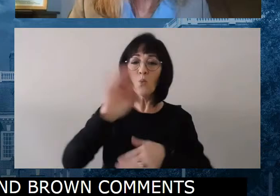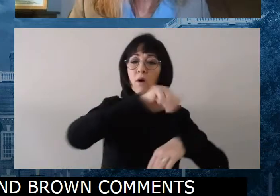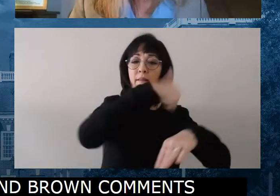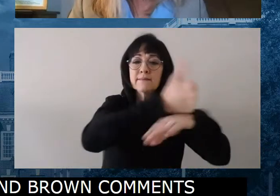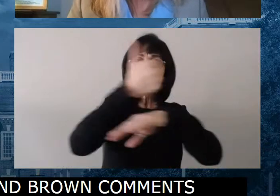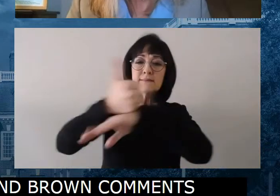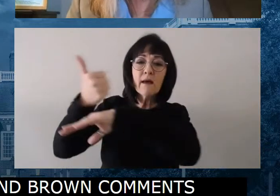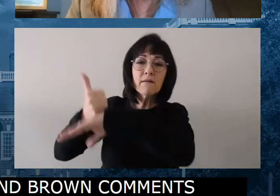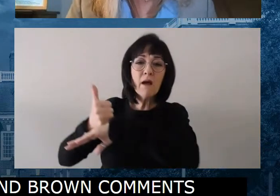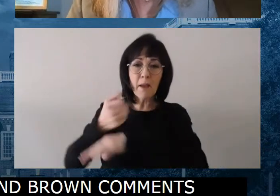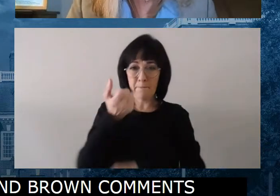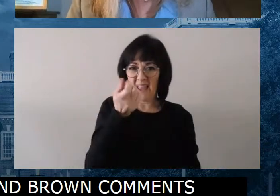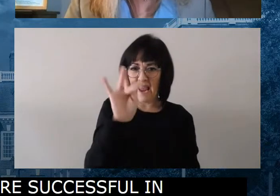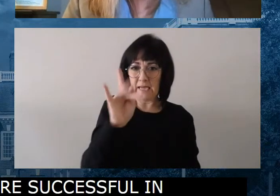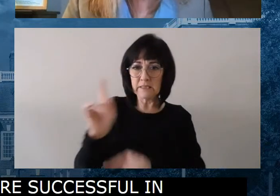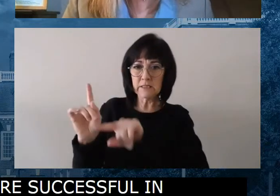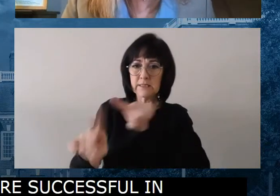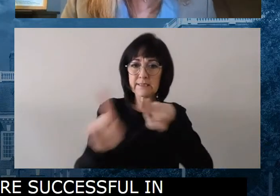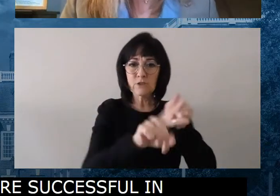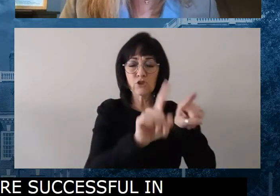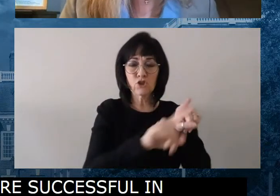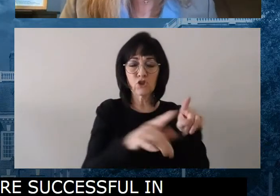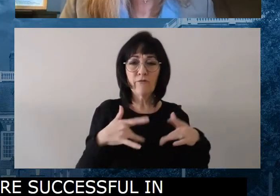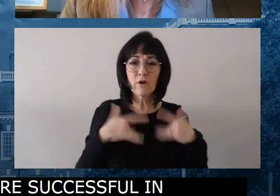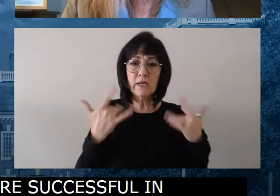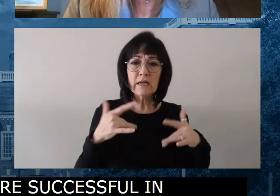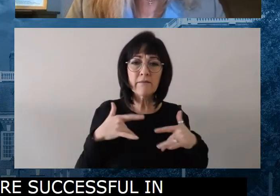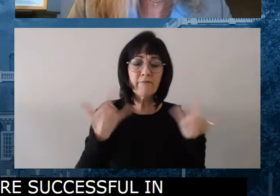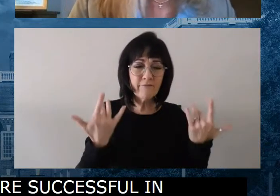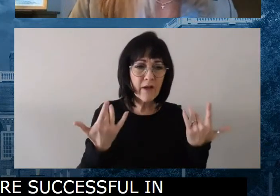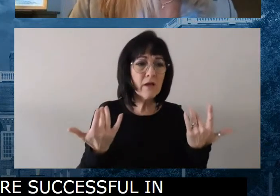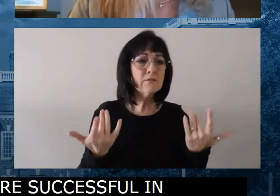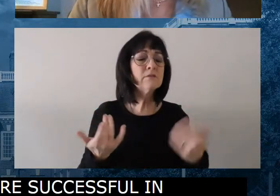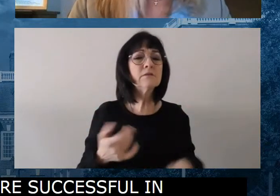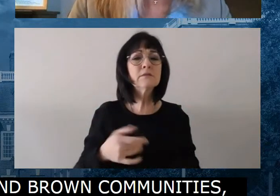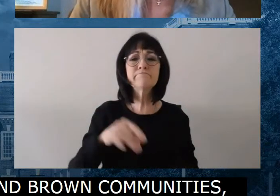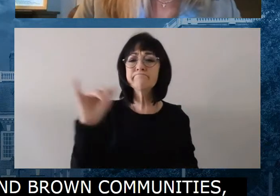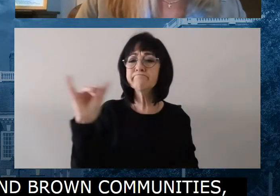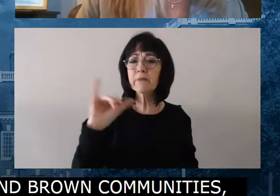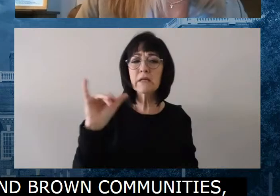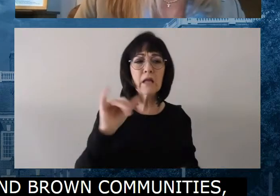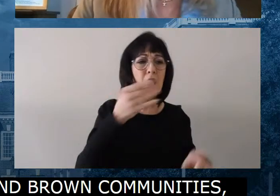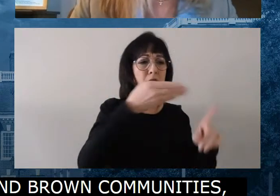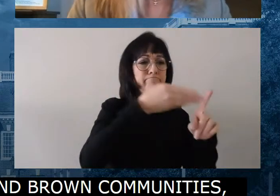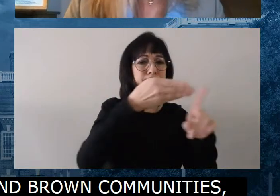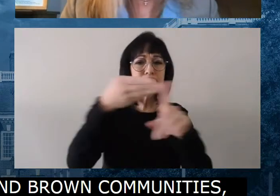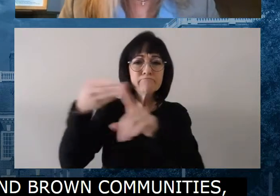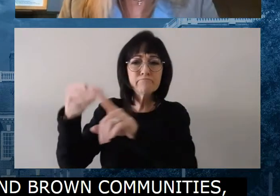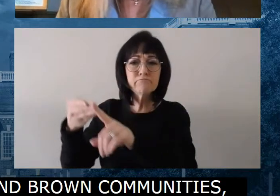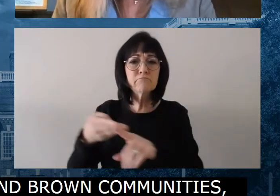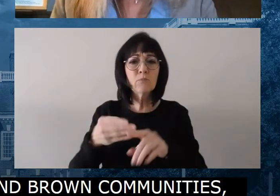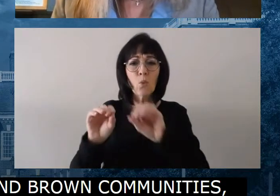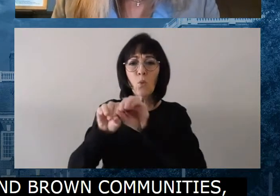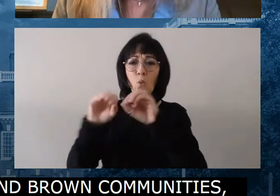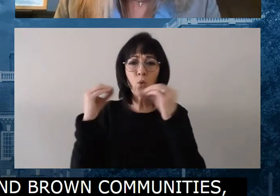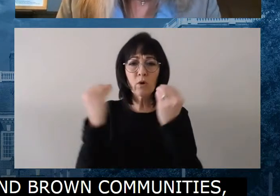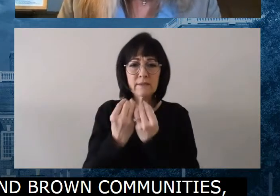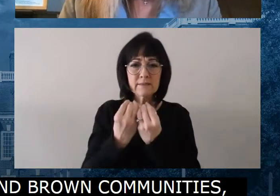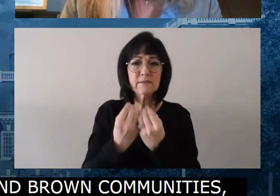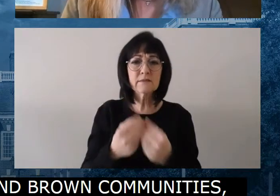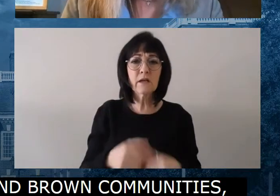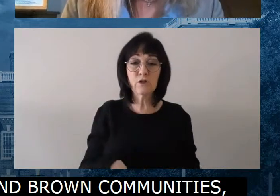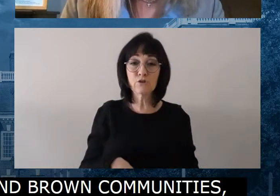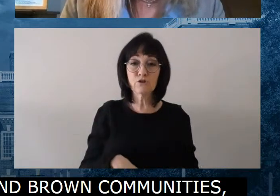coordinated by DPH and our partners, as well as a variety of other organizations.